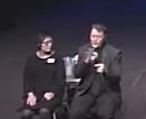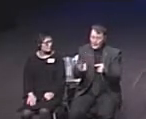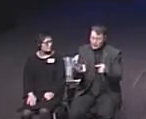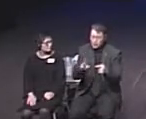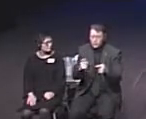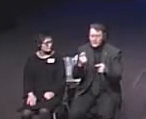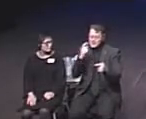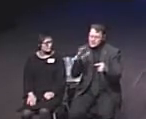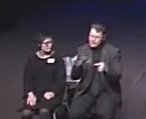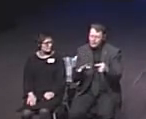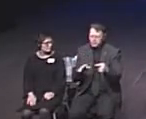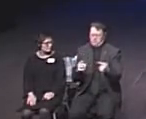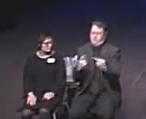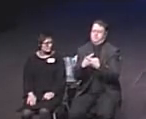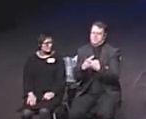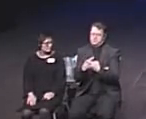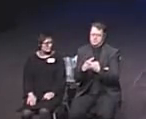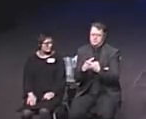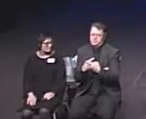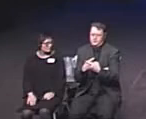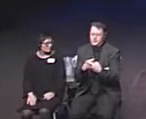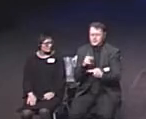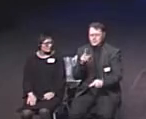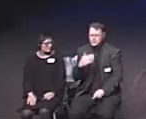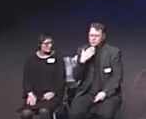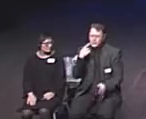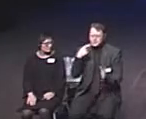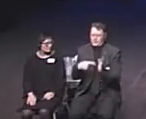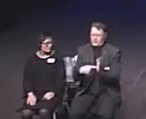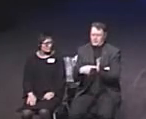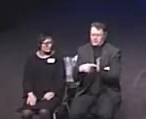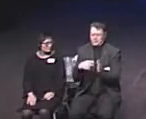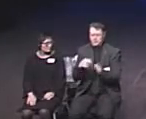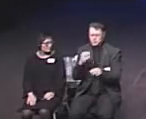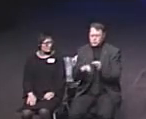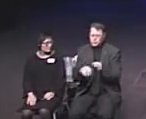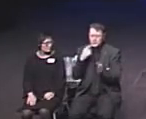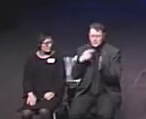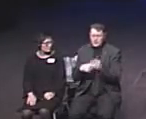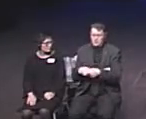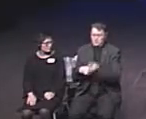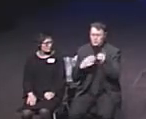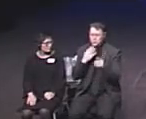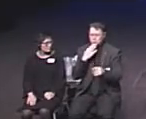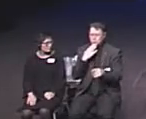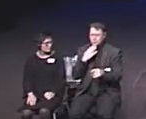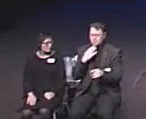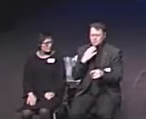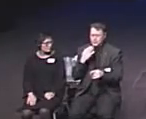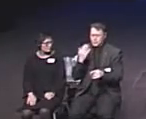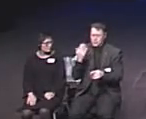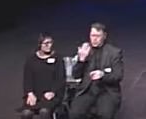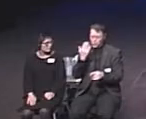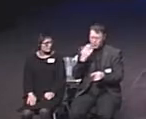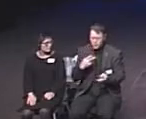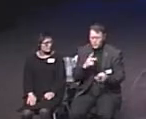is. And I think this is a very good example and useful example for those of us that have no problem with reading in